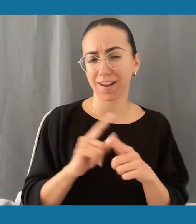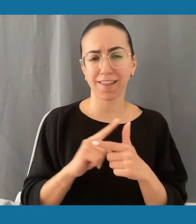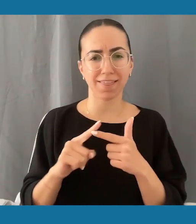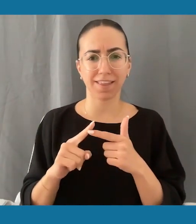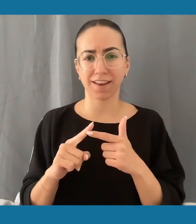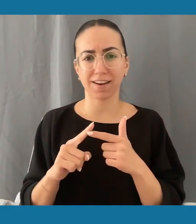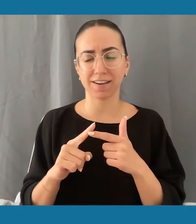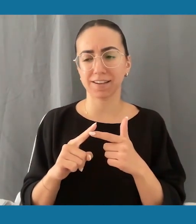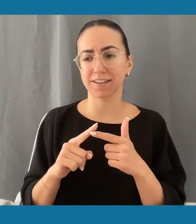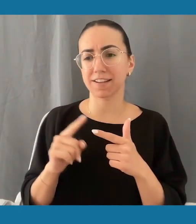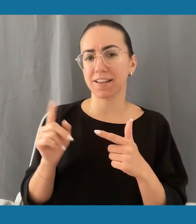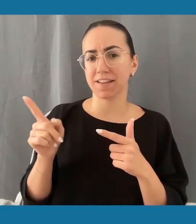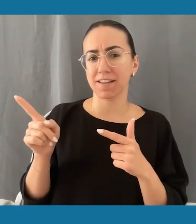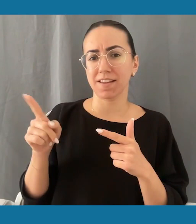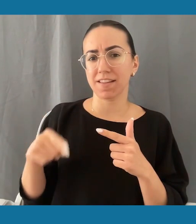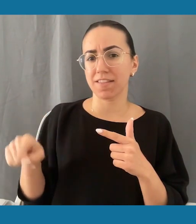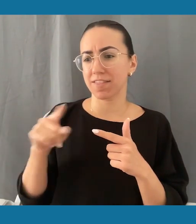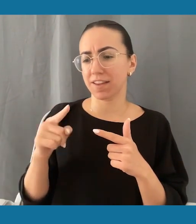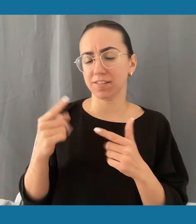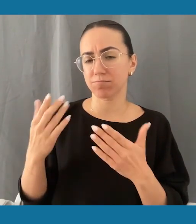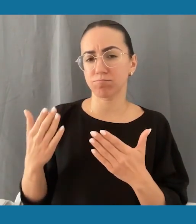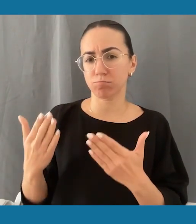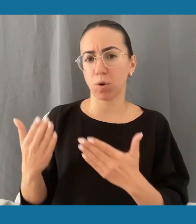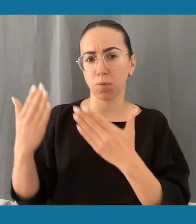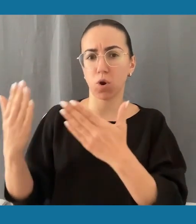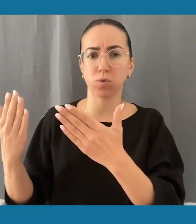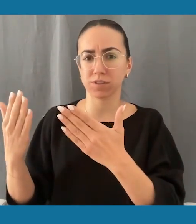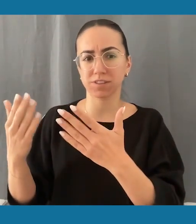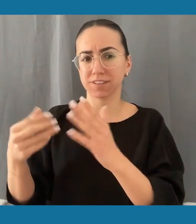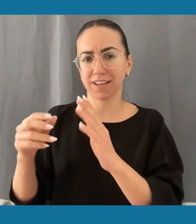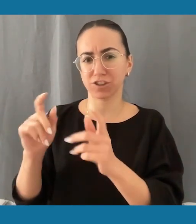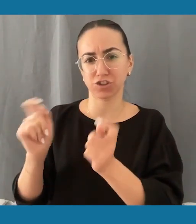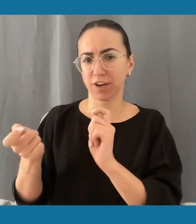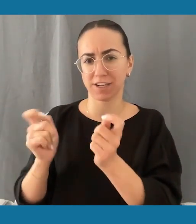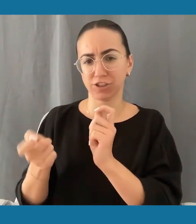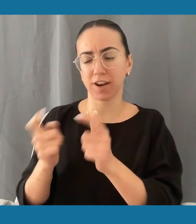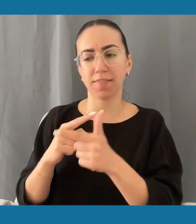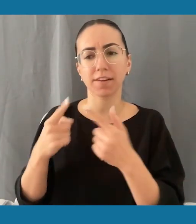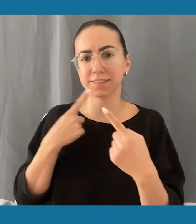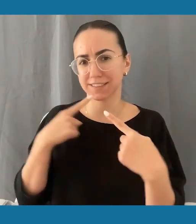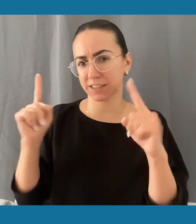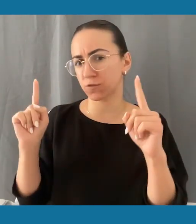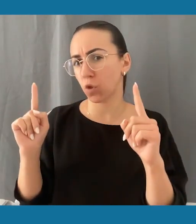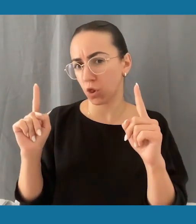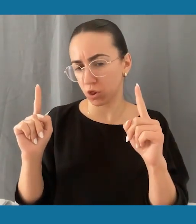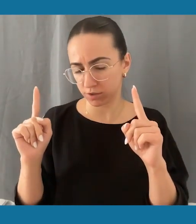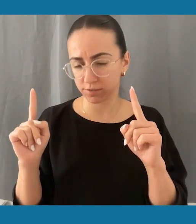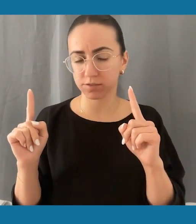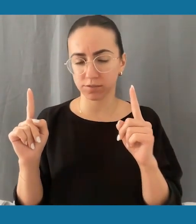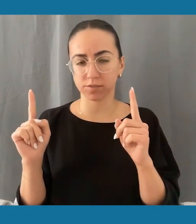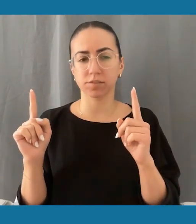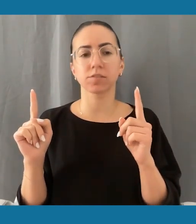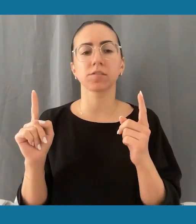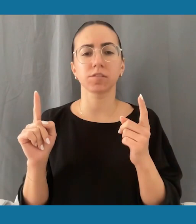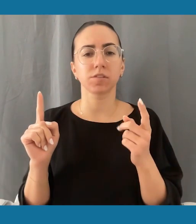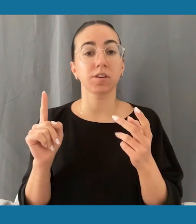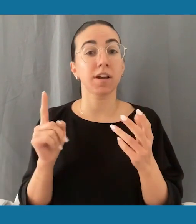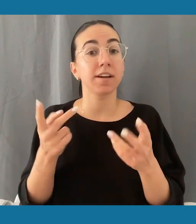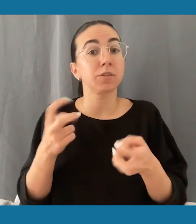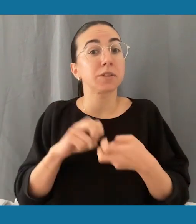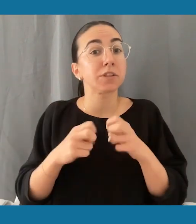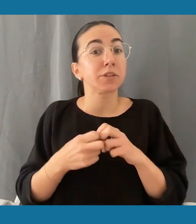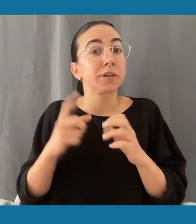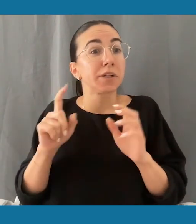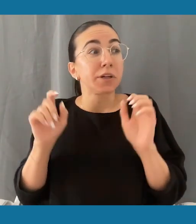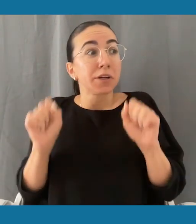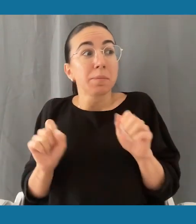and opposed that proposed provision and was successful. So it is an issue that could arise in Florida,